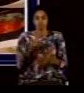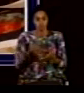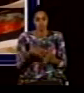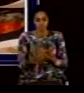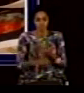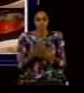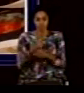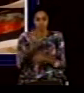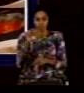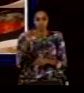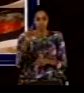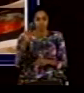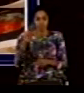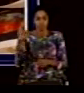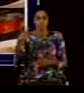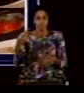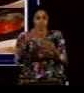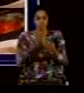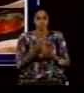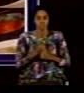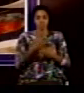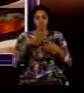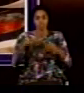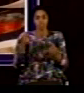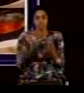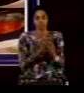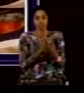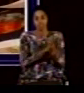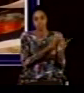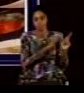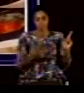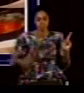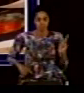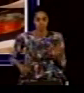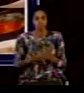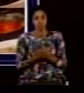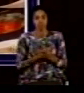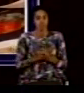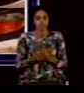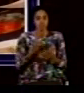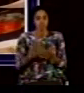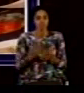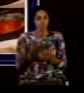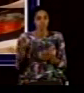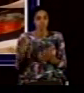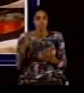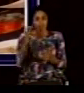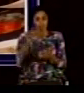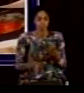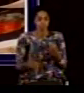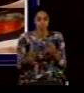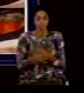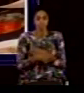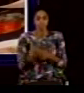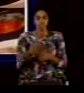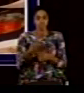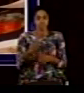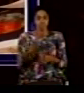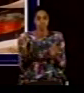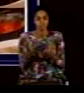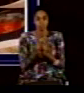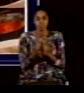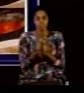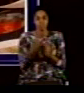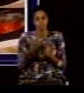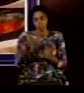2022, I received my healing. Praise the Lord. Hallelujah. So it was the last day of the meeting where Papa prayed,